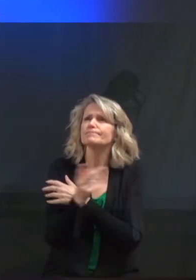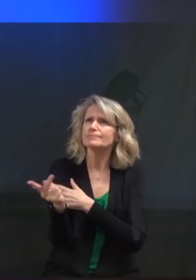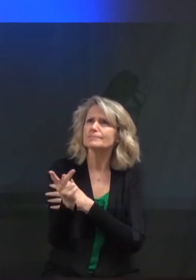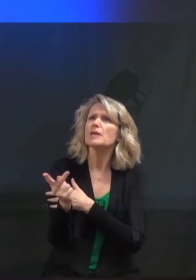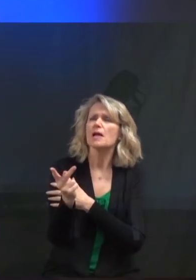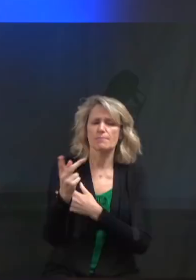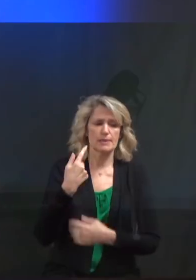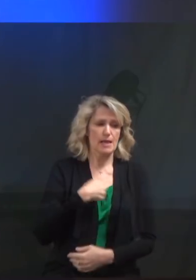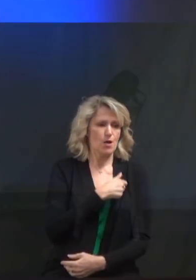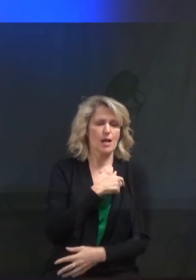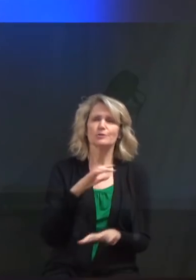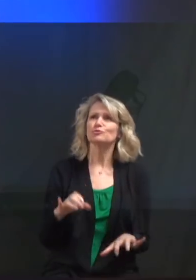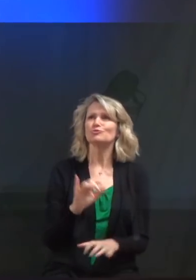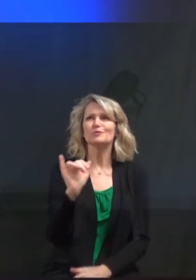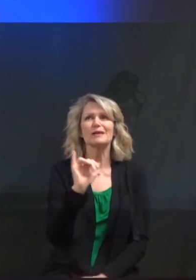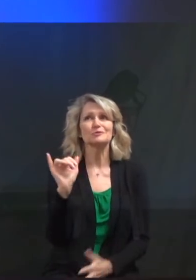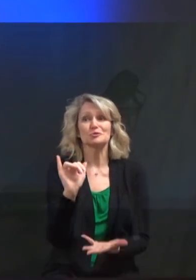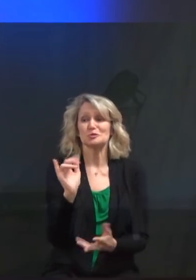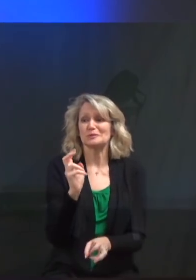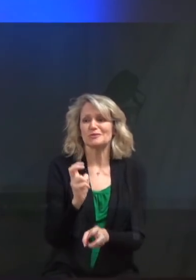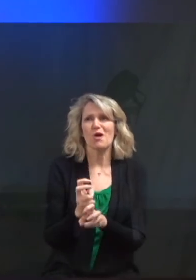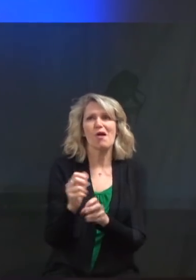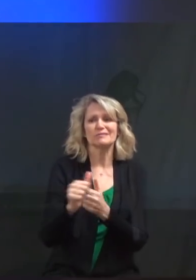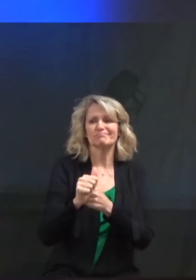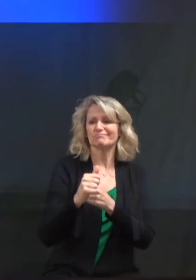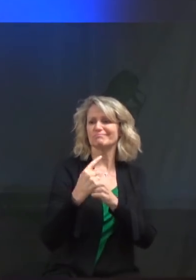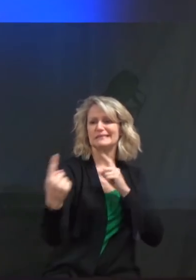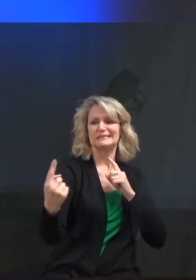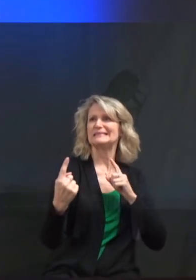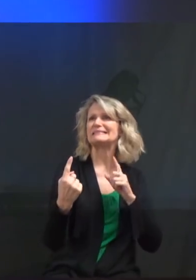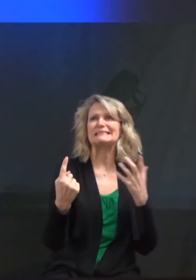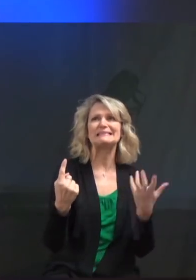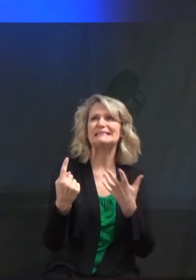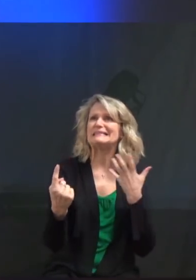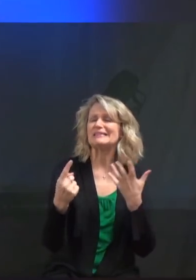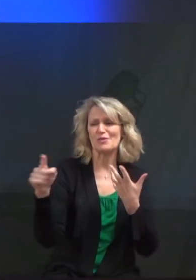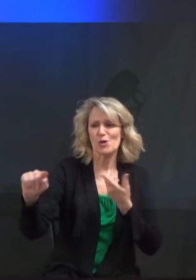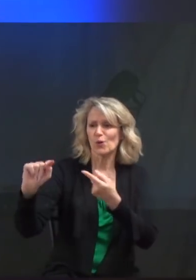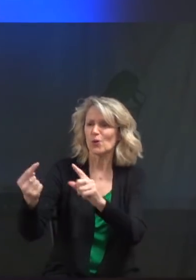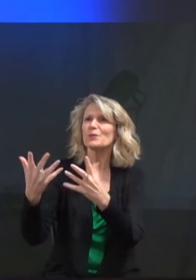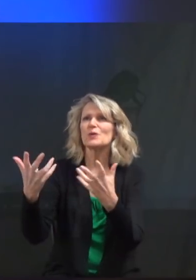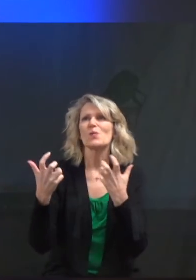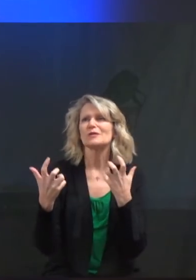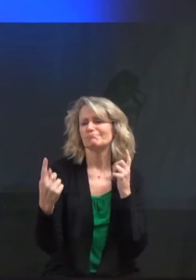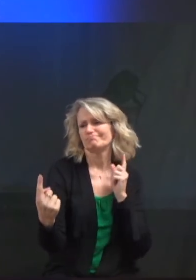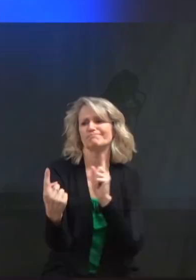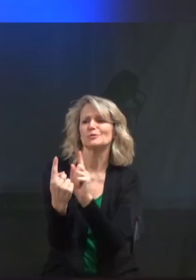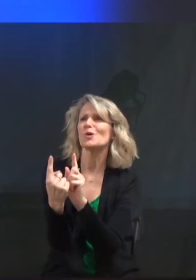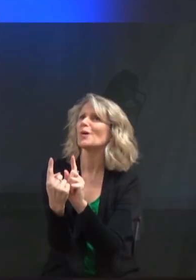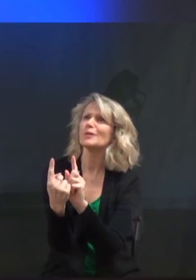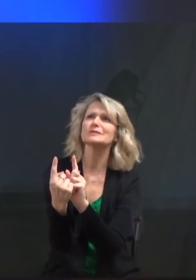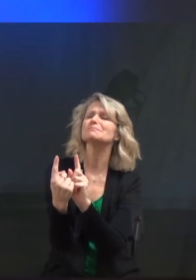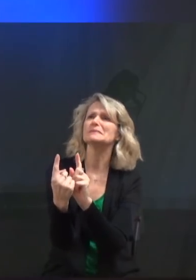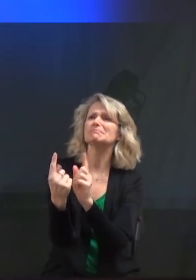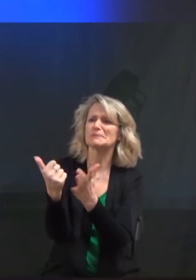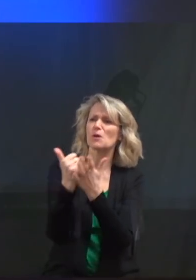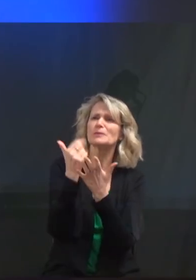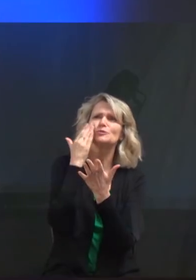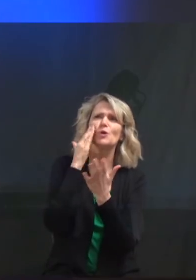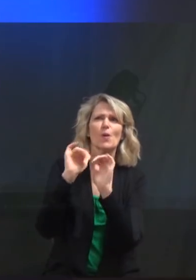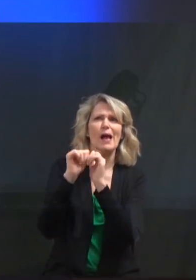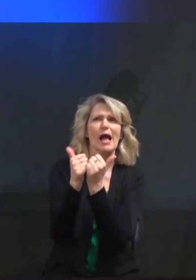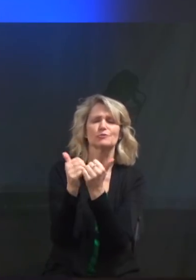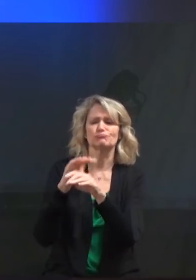same for them. In this time of distance where they hurt and we want to be close, give us the right things to do and the right words to